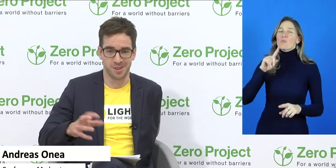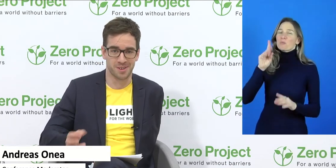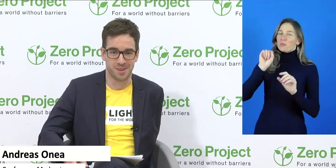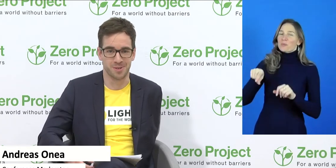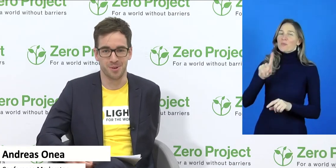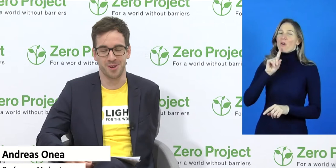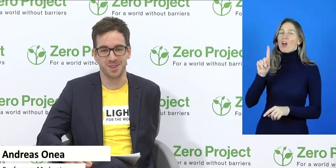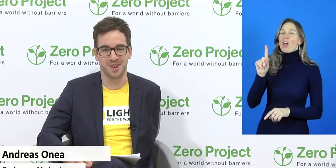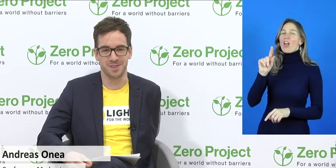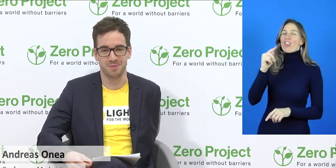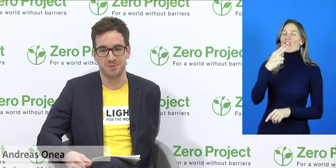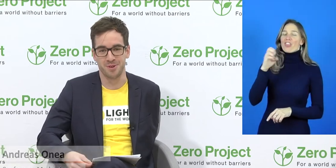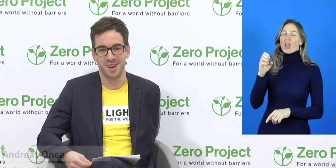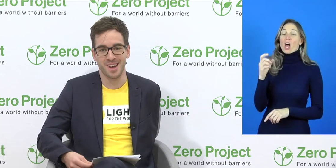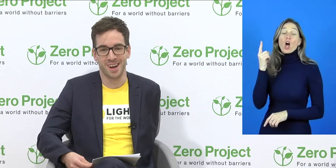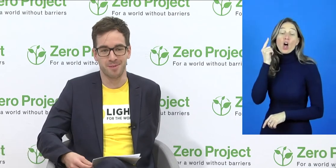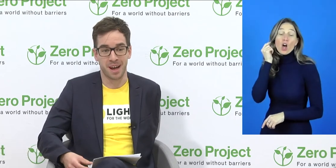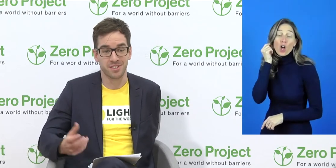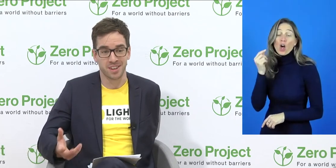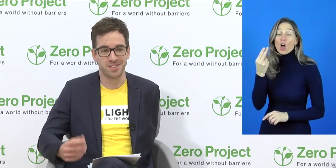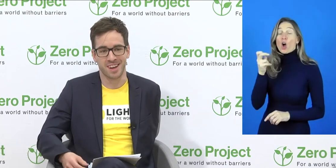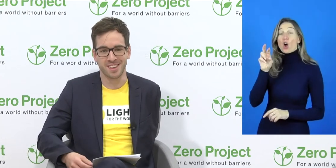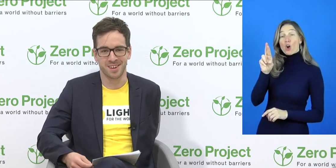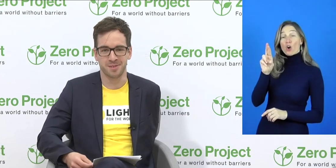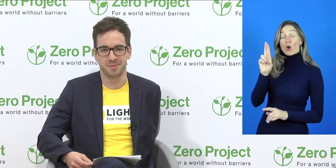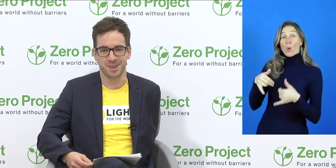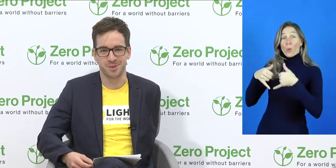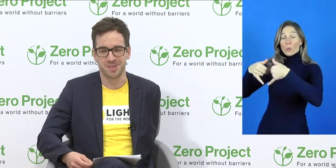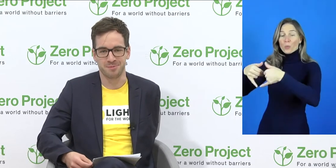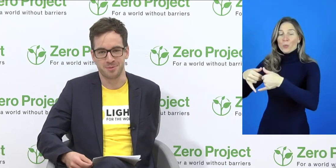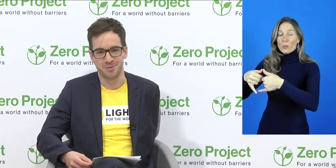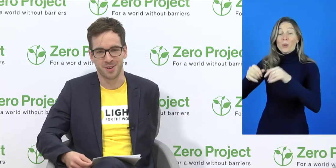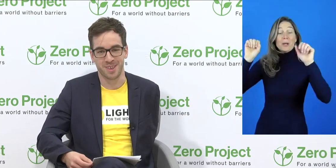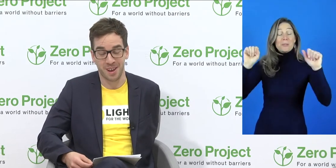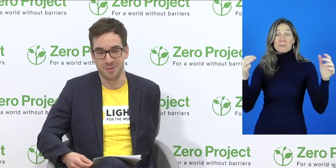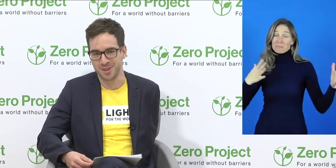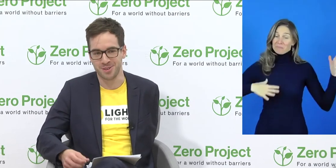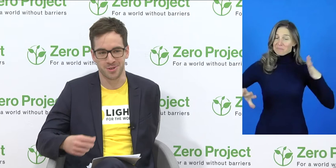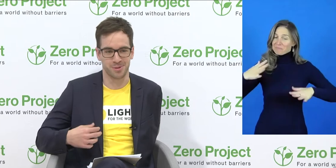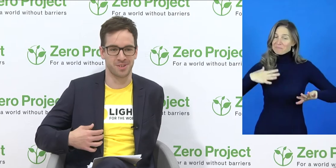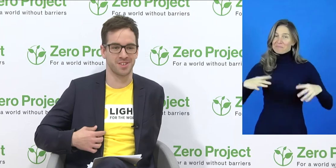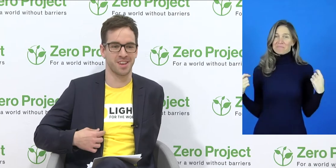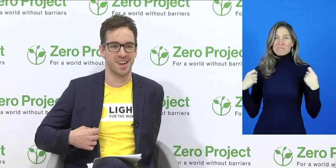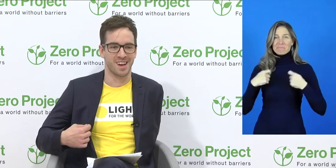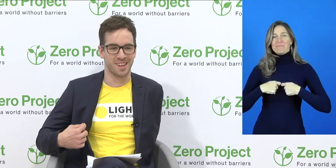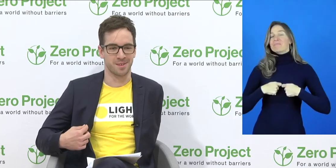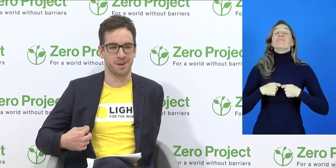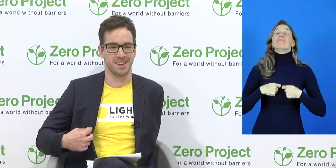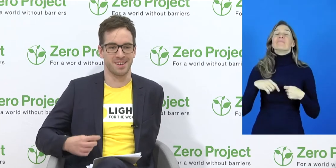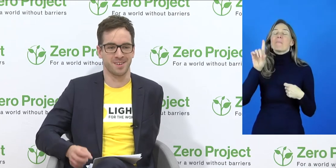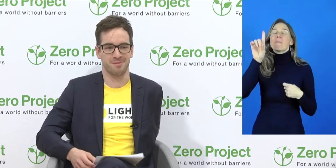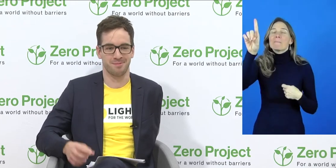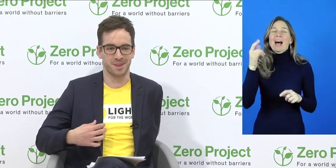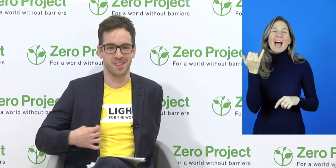told you all in the session before, I changed. I got dressed up with a yellow t-shirt, which is under